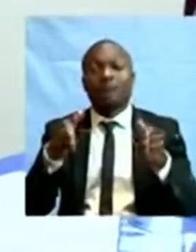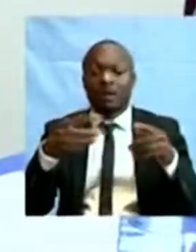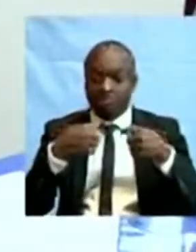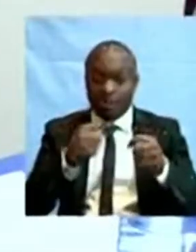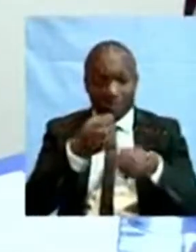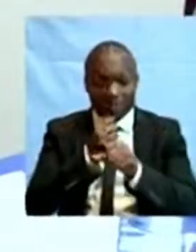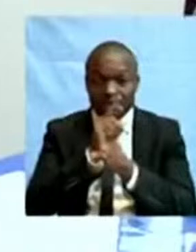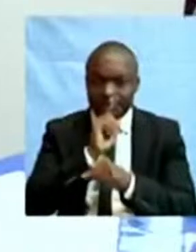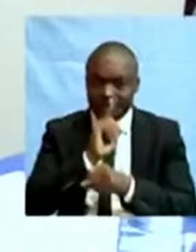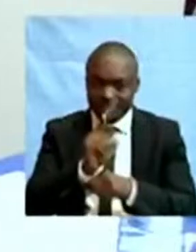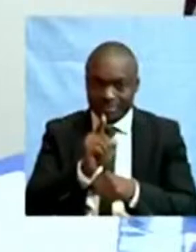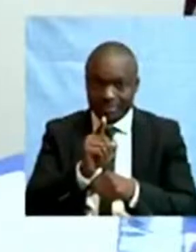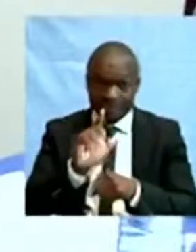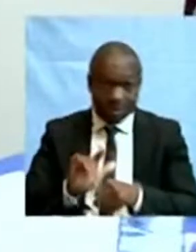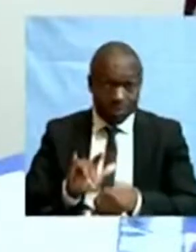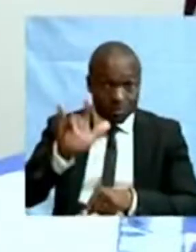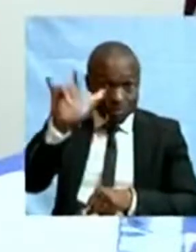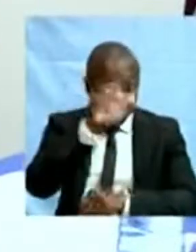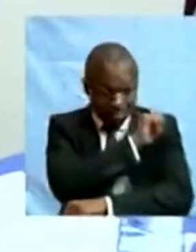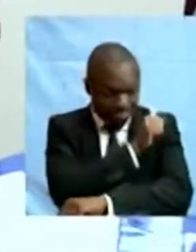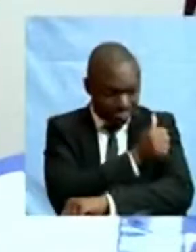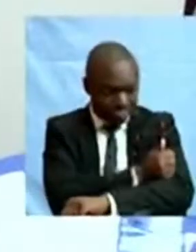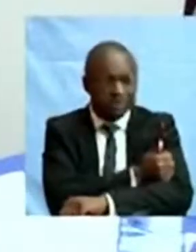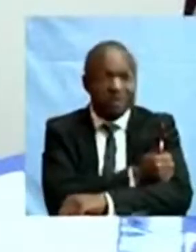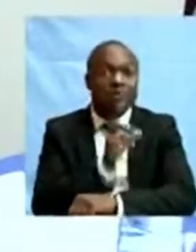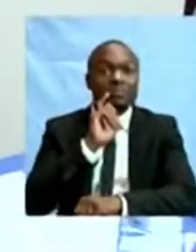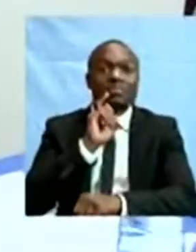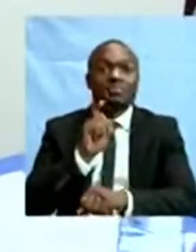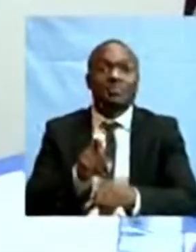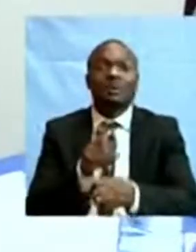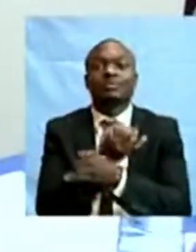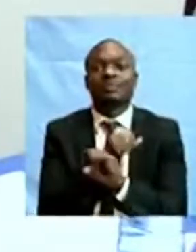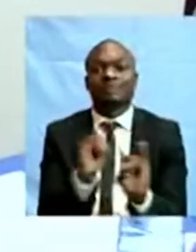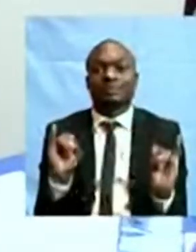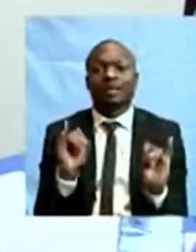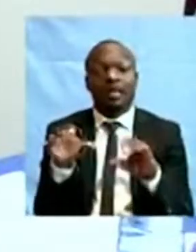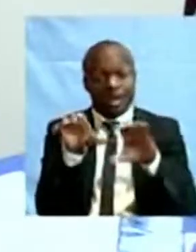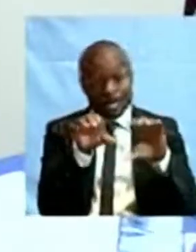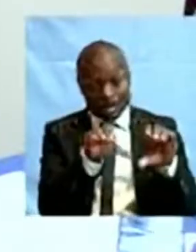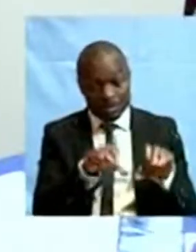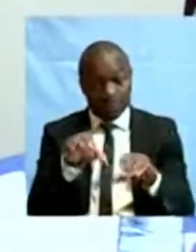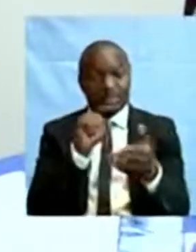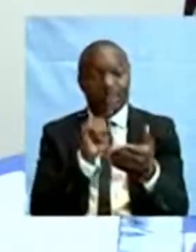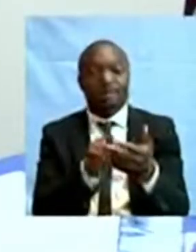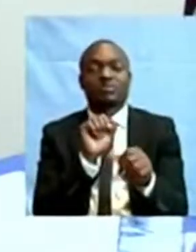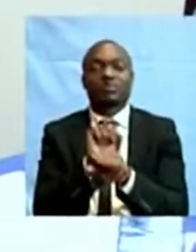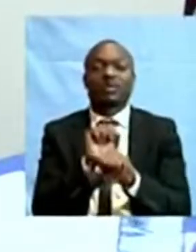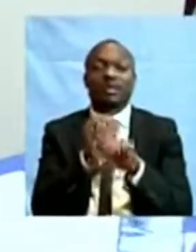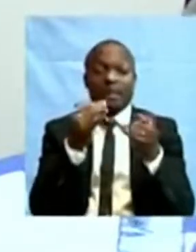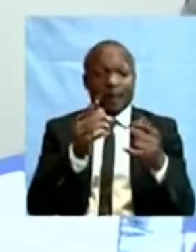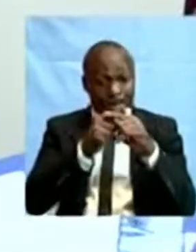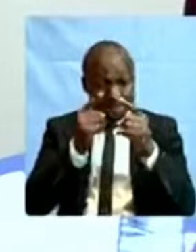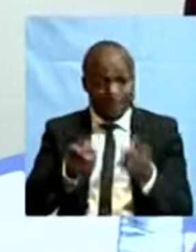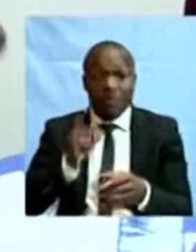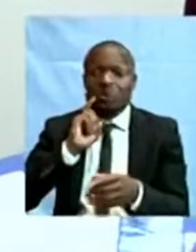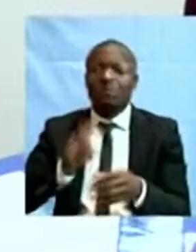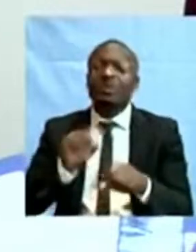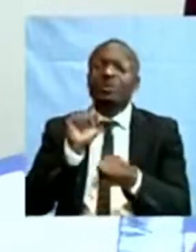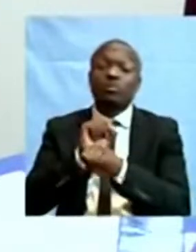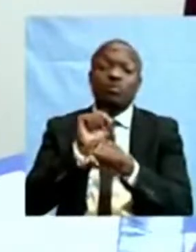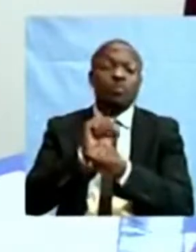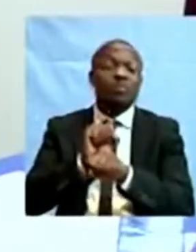making sure Civil Aviation Authority, which is supposed to be independent, is doing this job now. But we ought to do even much